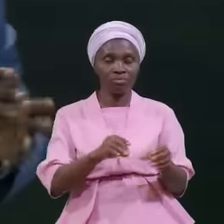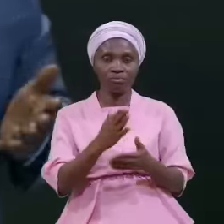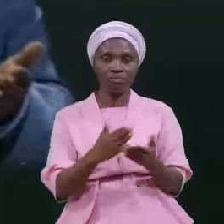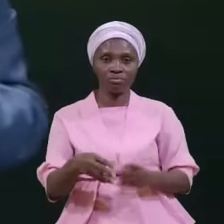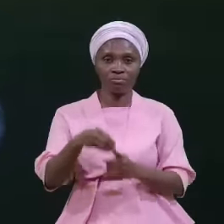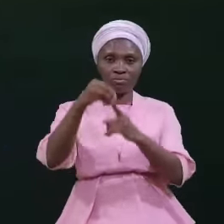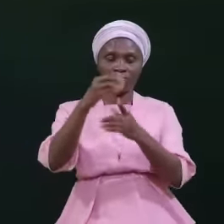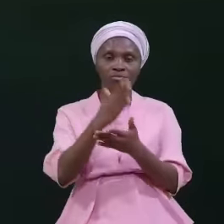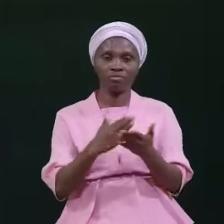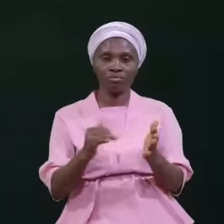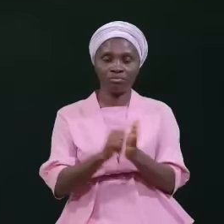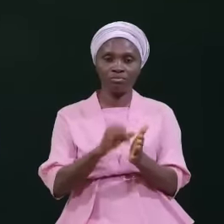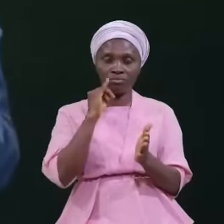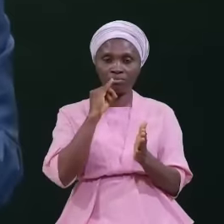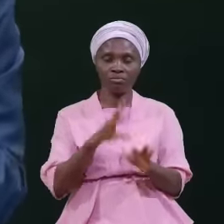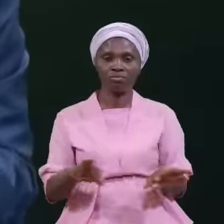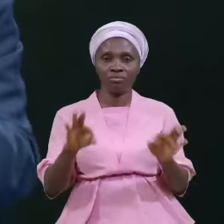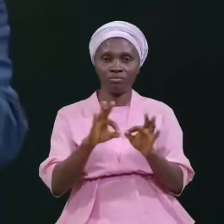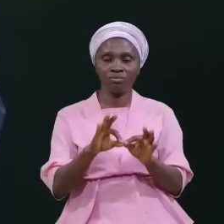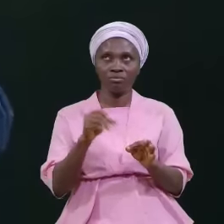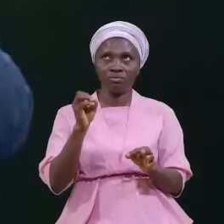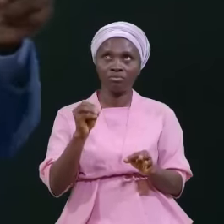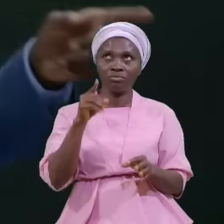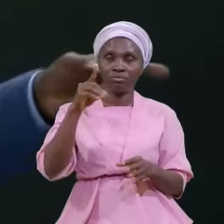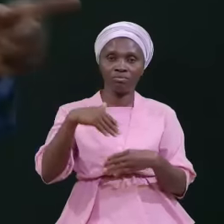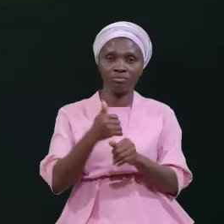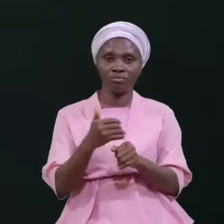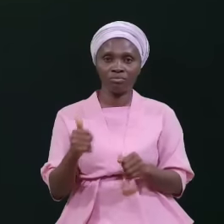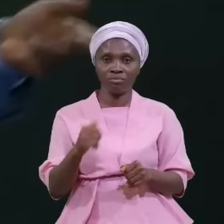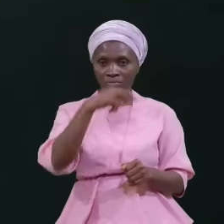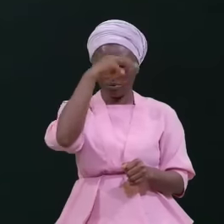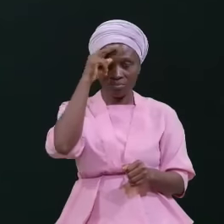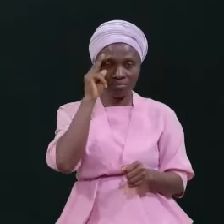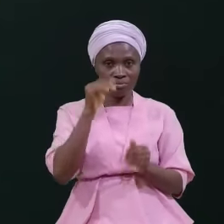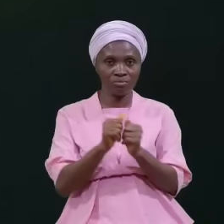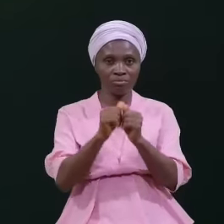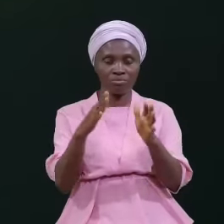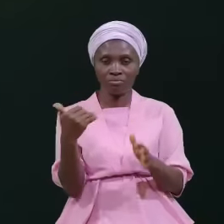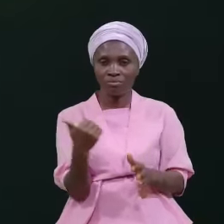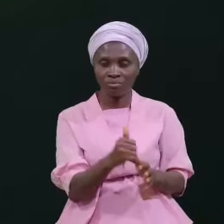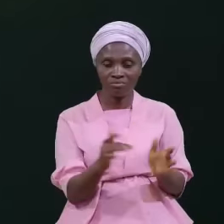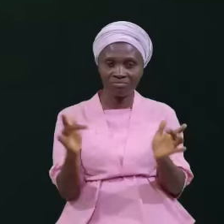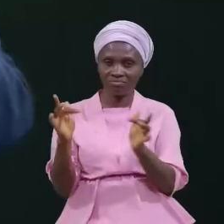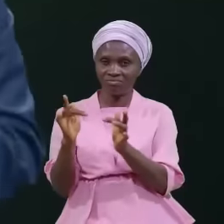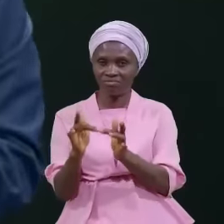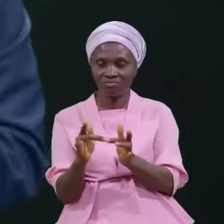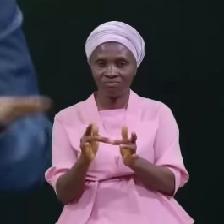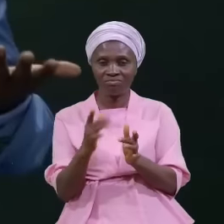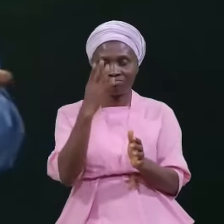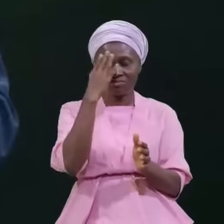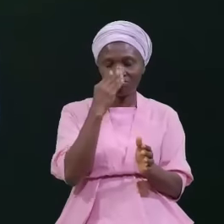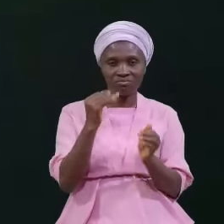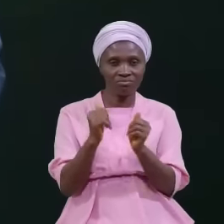spectacular. So he made a virgin without any connection, intercourse with a man, to be